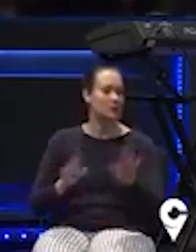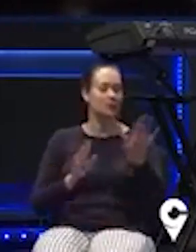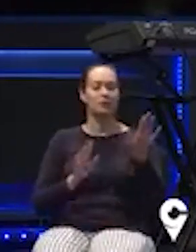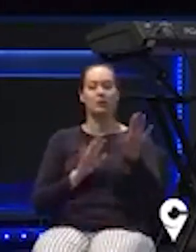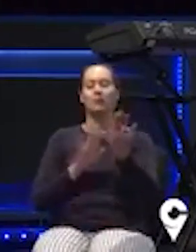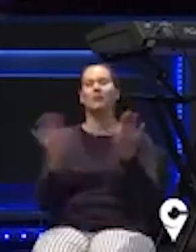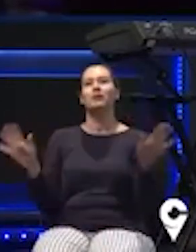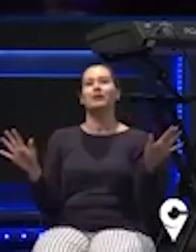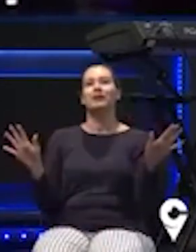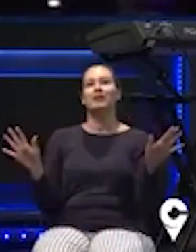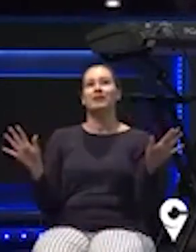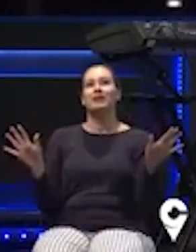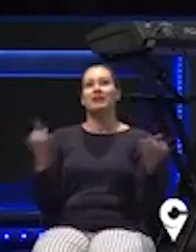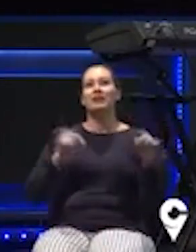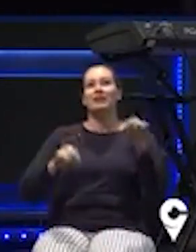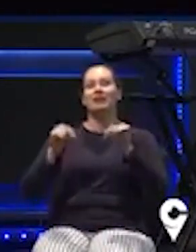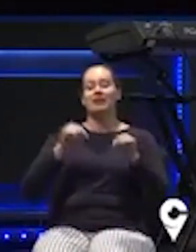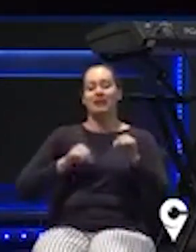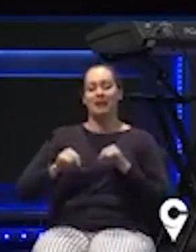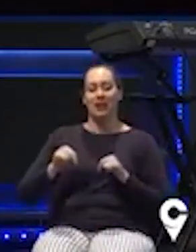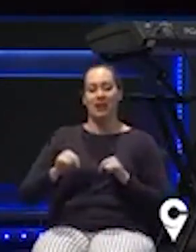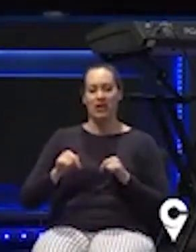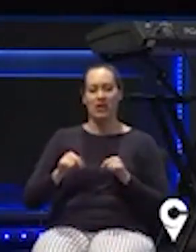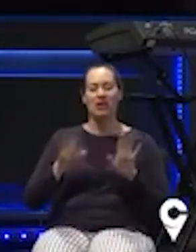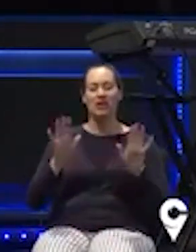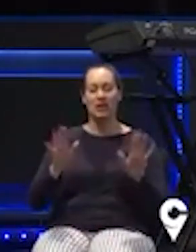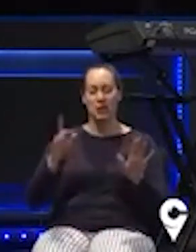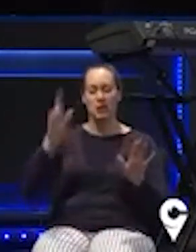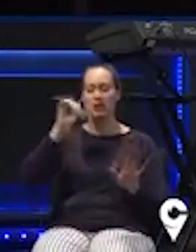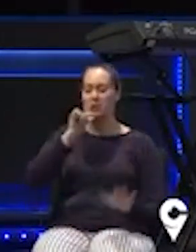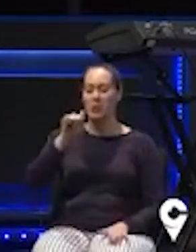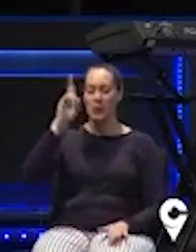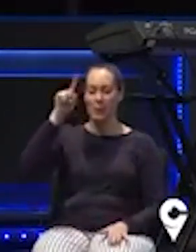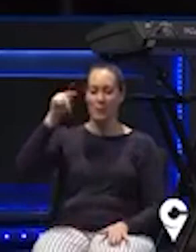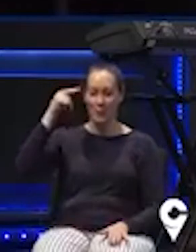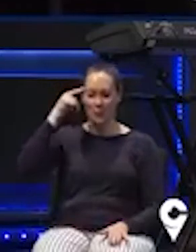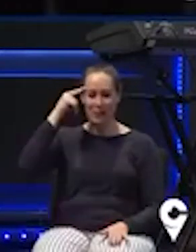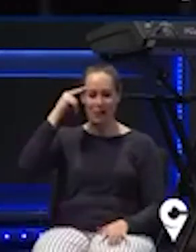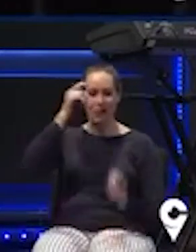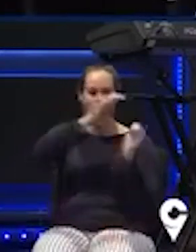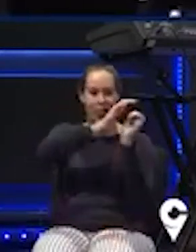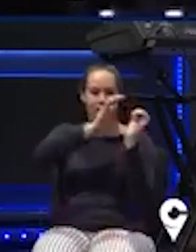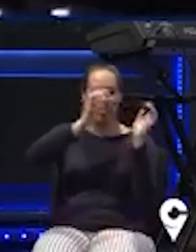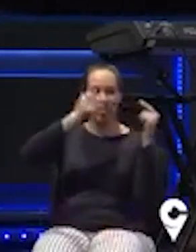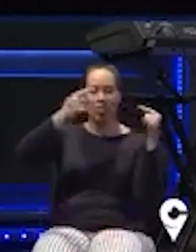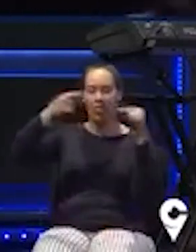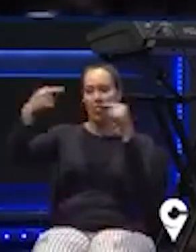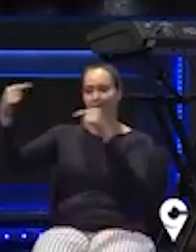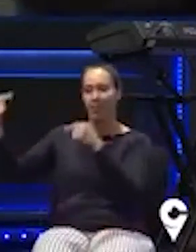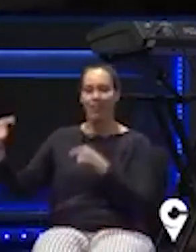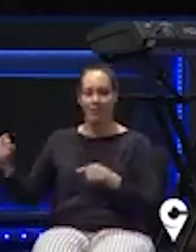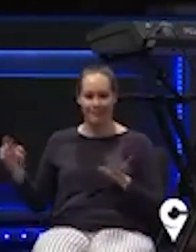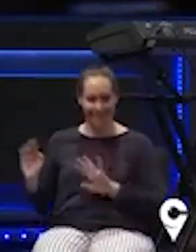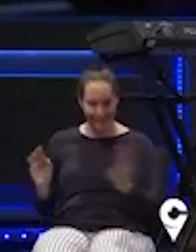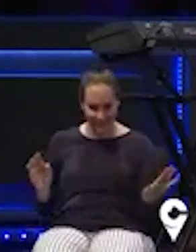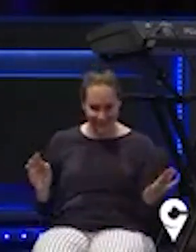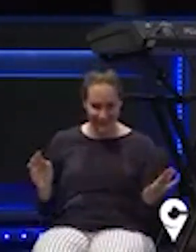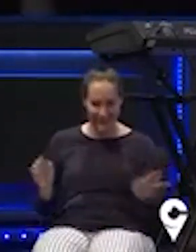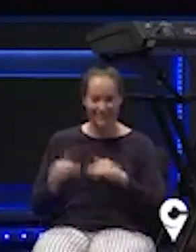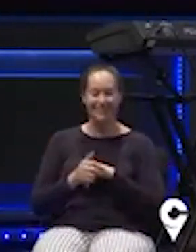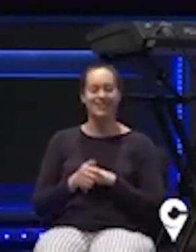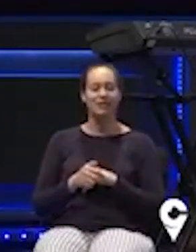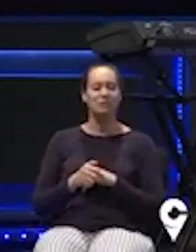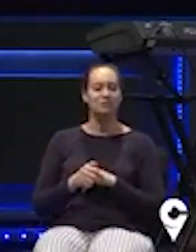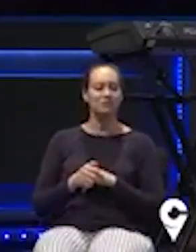I'm sorry. There's no political races in heaven. Okay, the office has already been established, okay? The elections